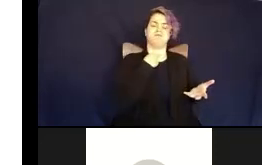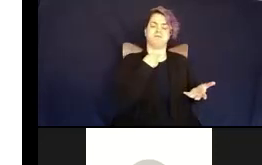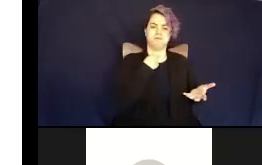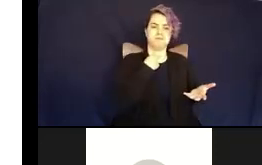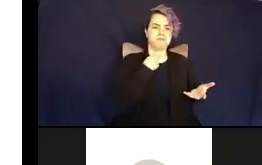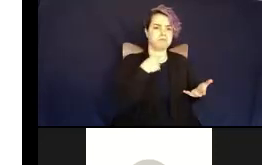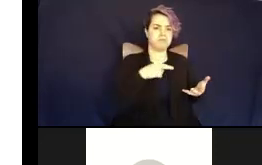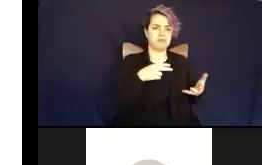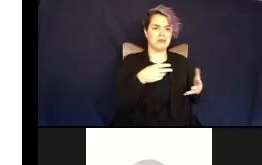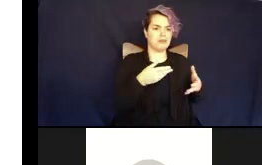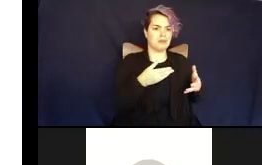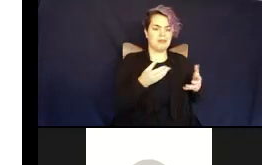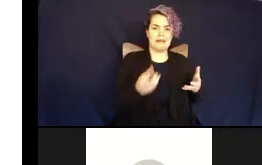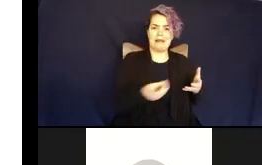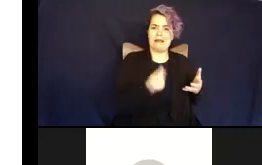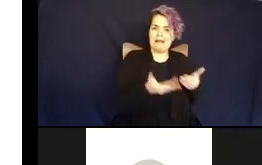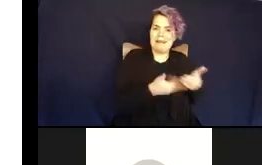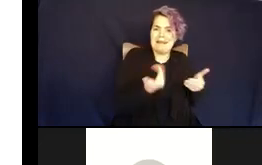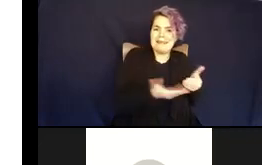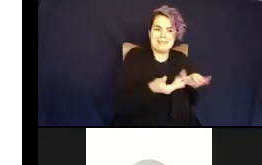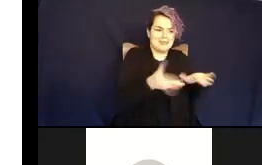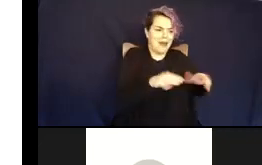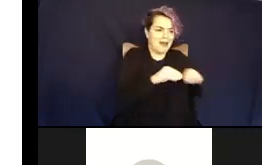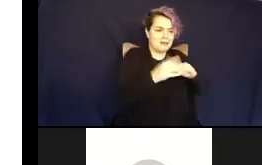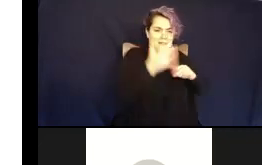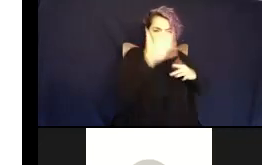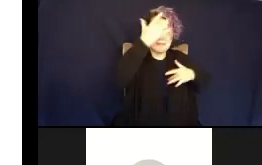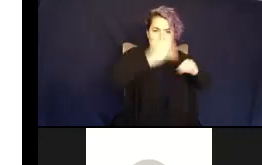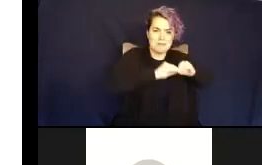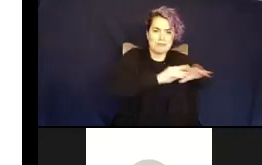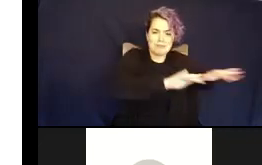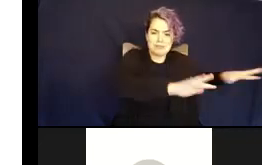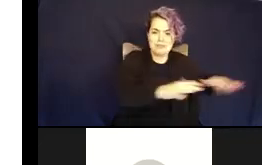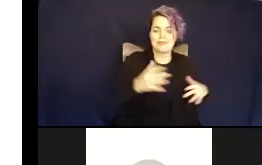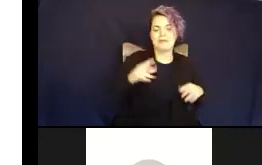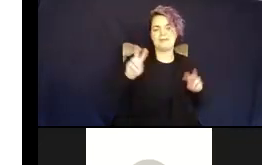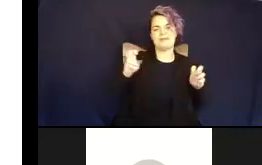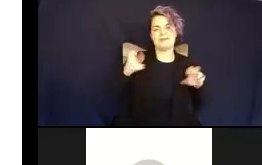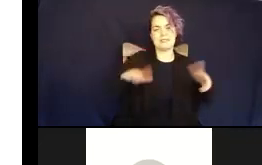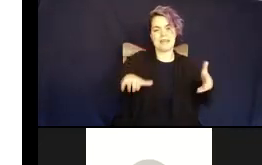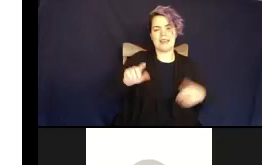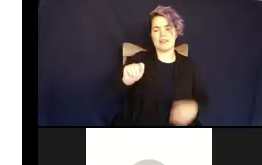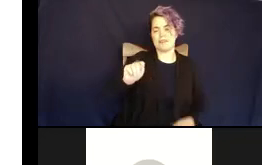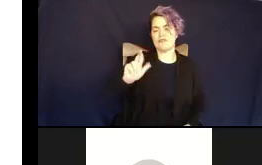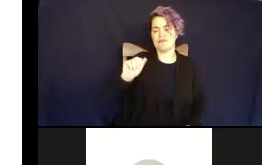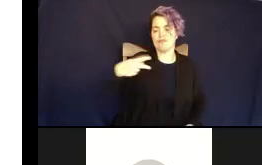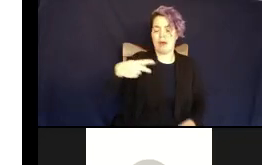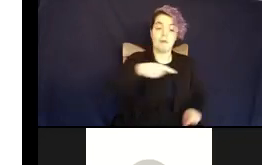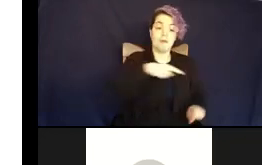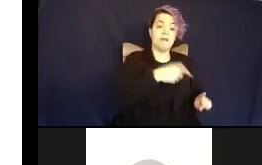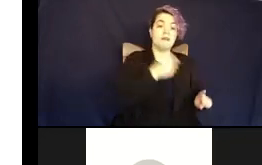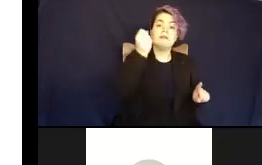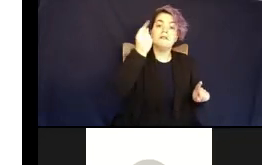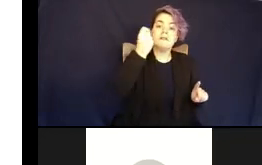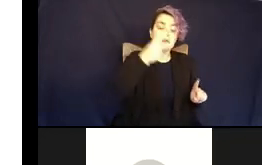distancing in a setting where you have people often sharing rooms. You have beds that are